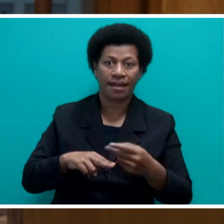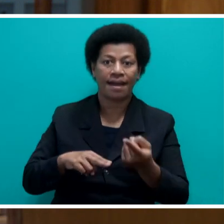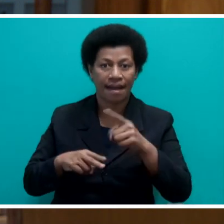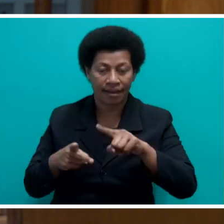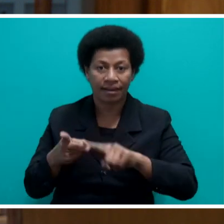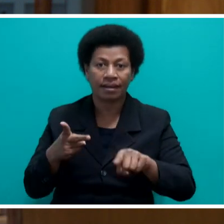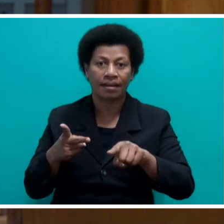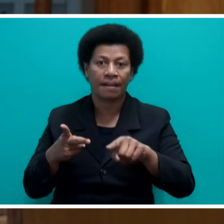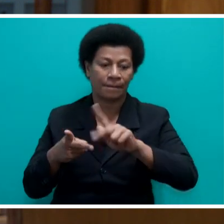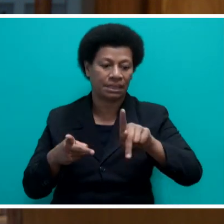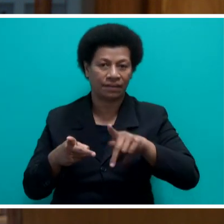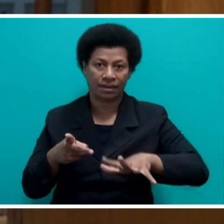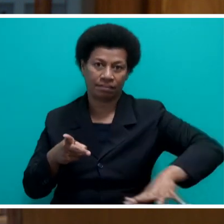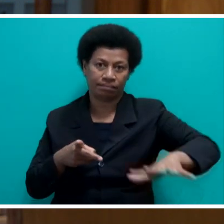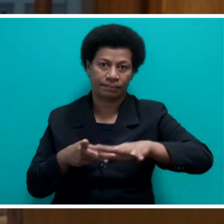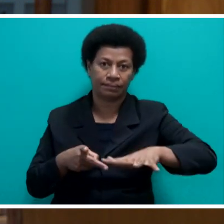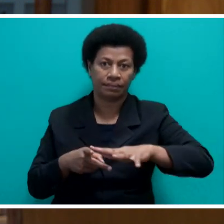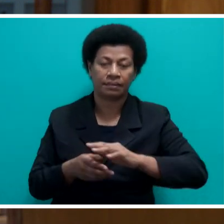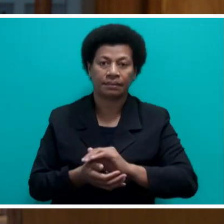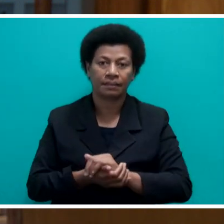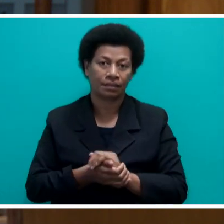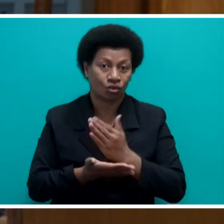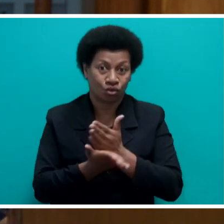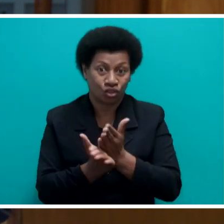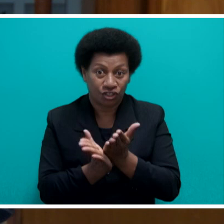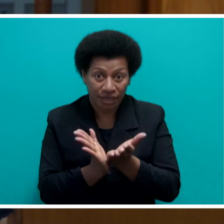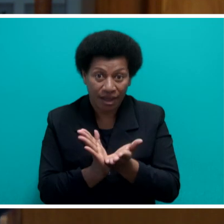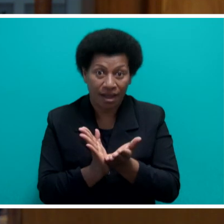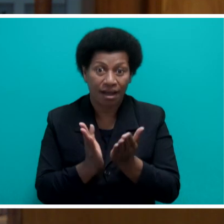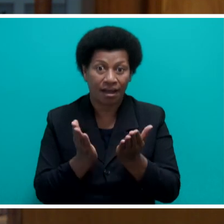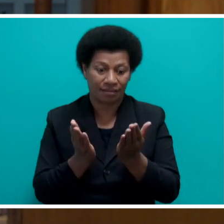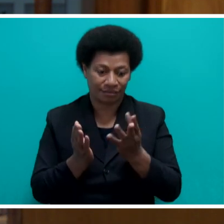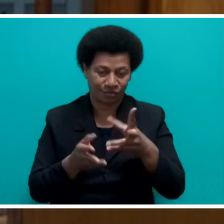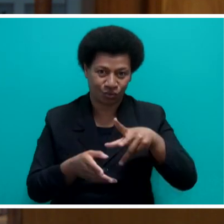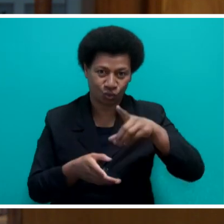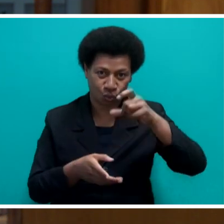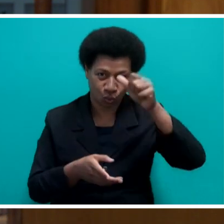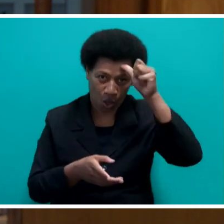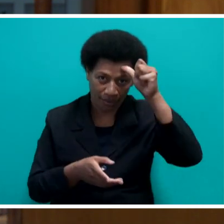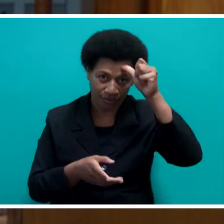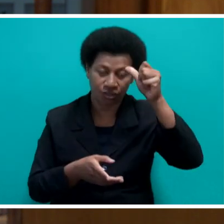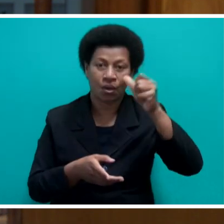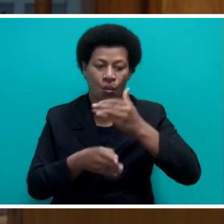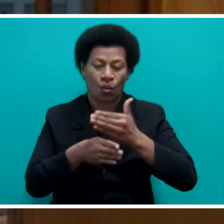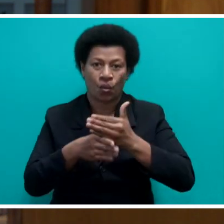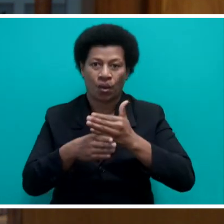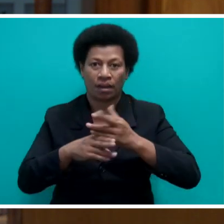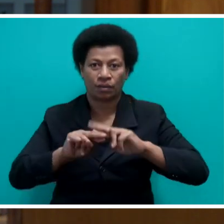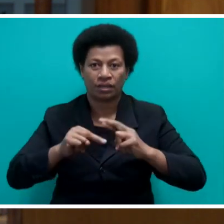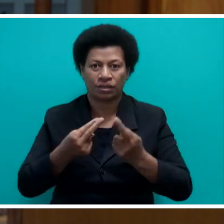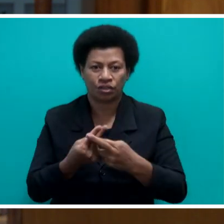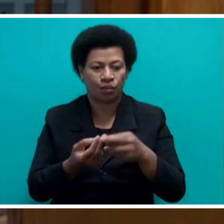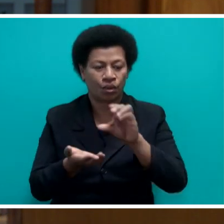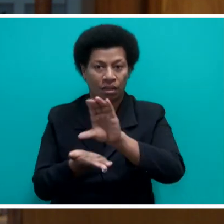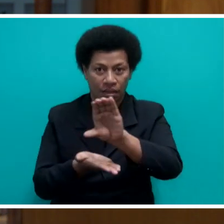GDN will generate and share knowledge and forge new working relationships with donors, with partners,